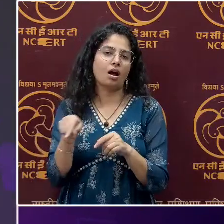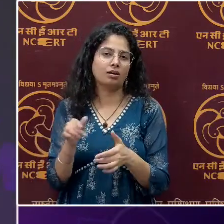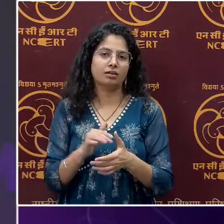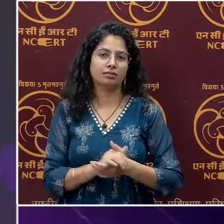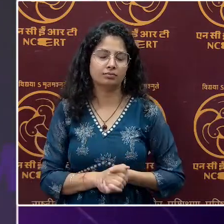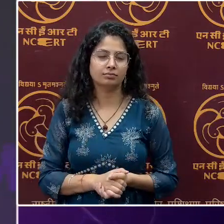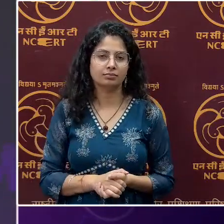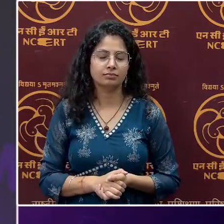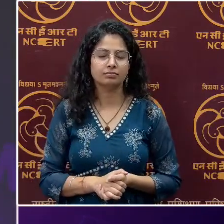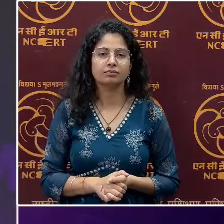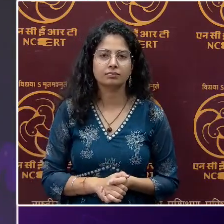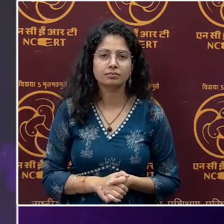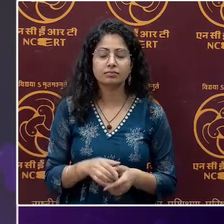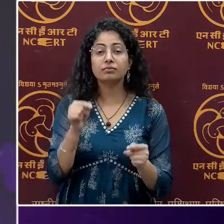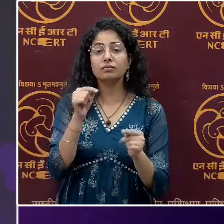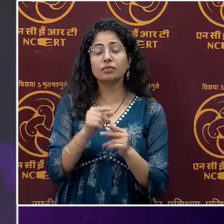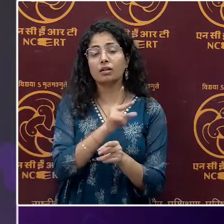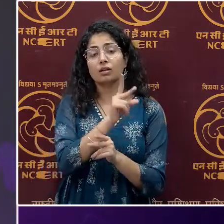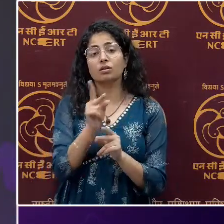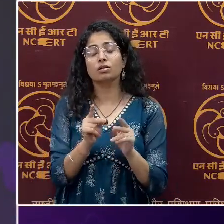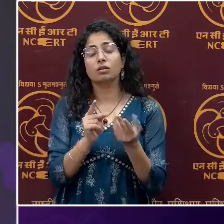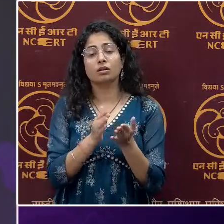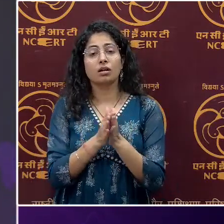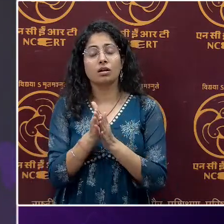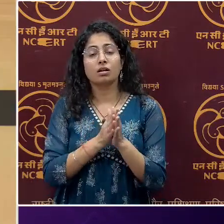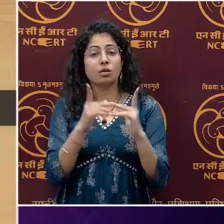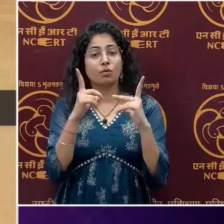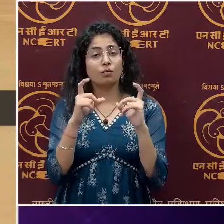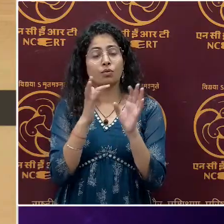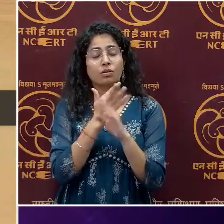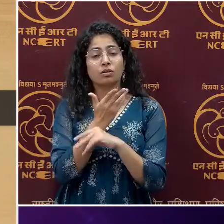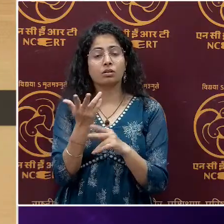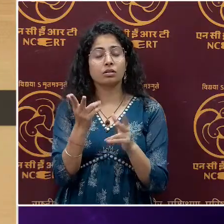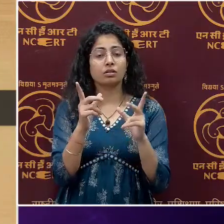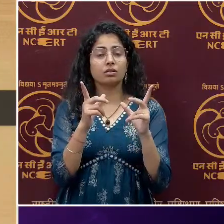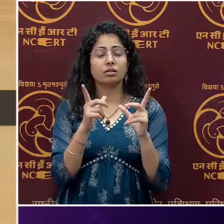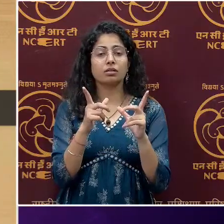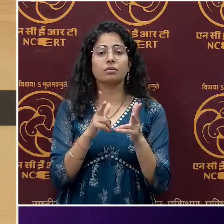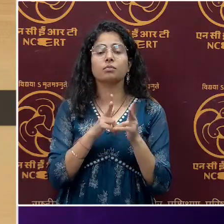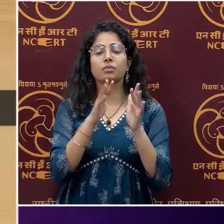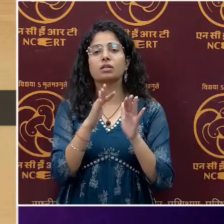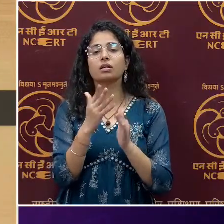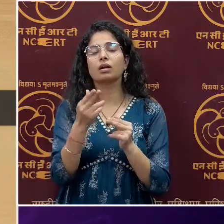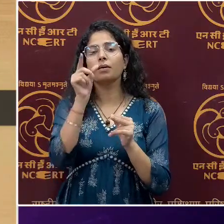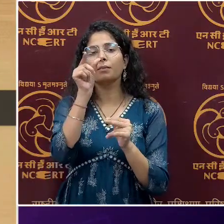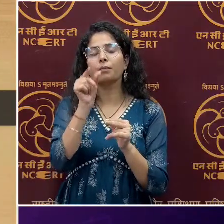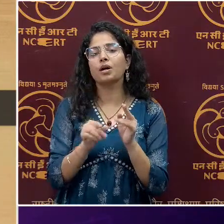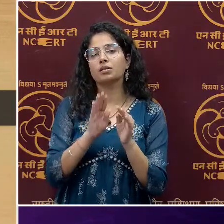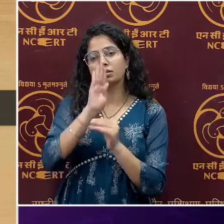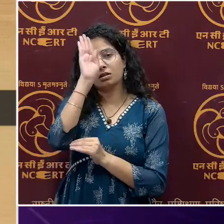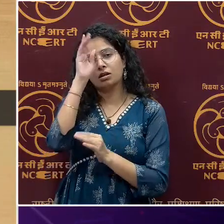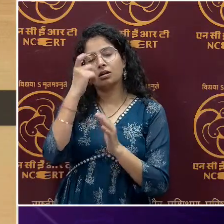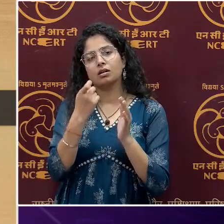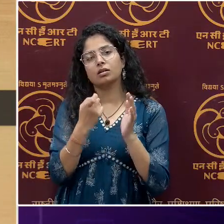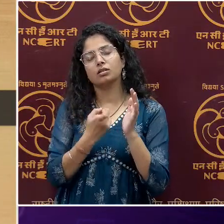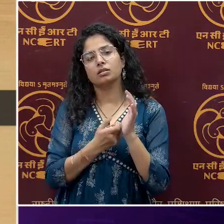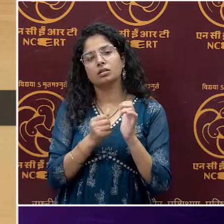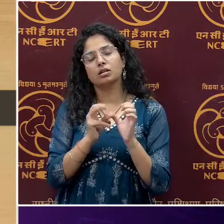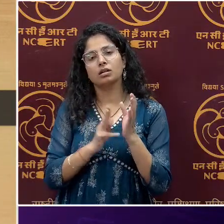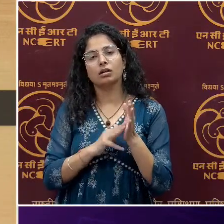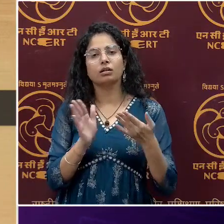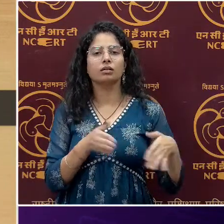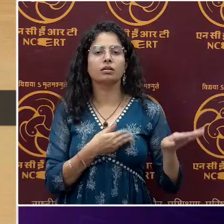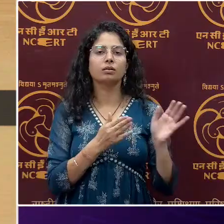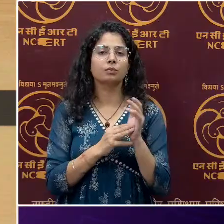in the Yes. country. And this is another very interesting picture. You mentioned Raja Ram Mohan Roy Yes, again and ma'am. again. And in fact,